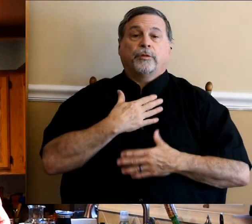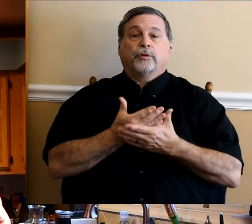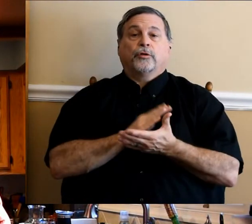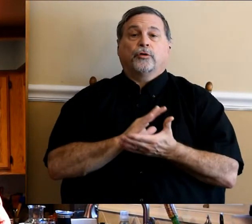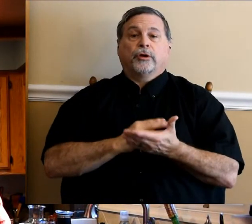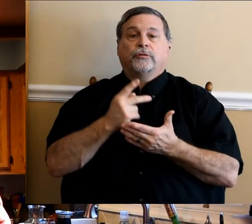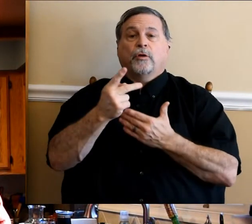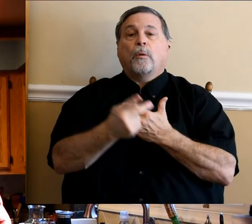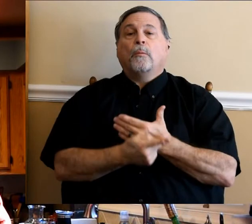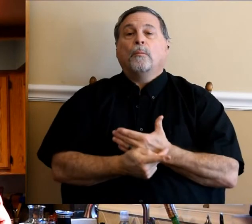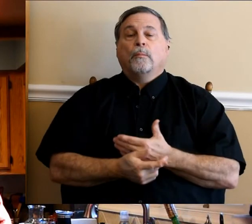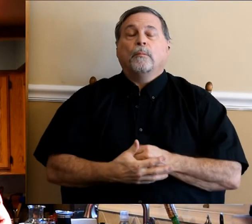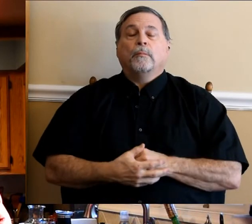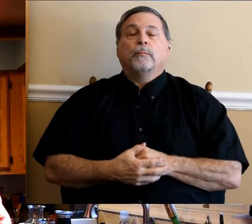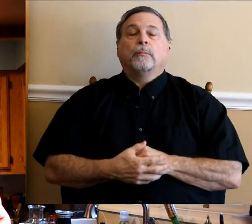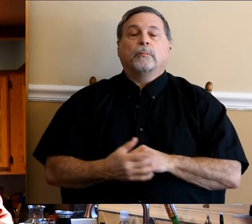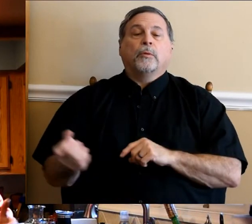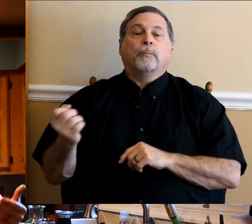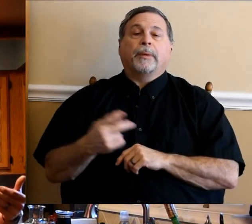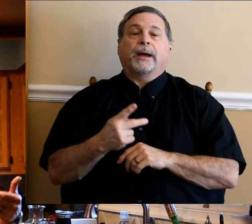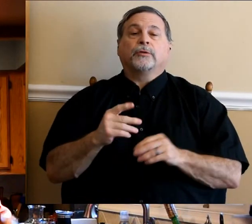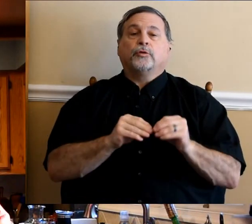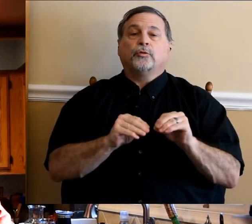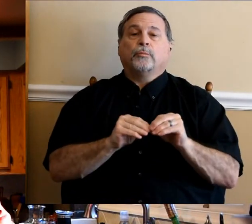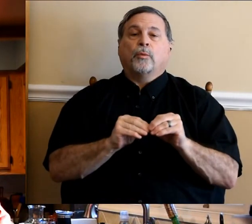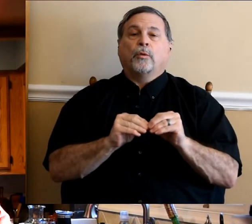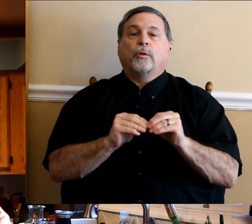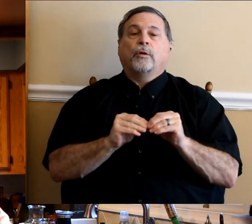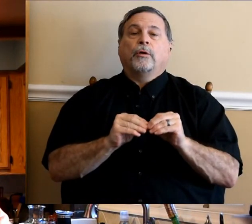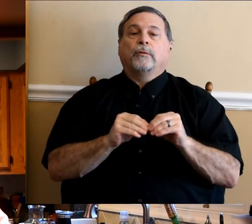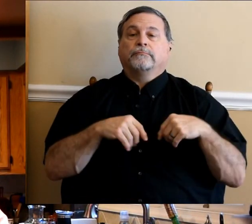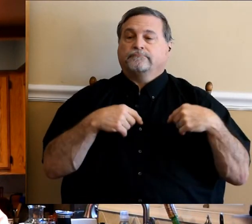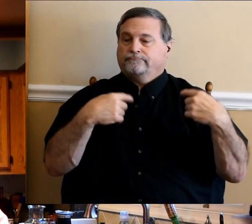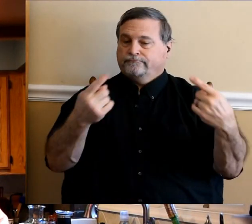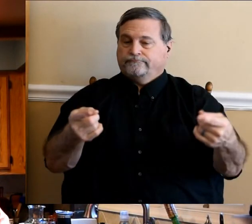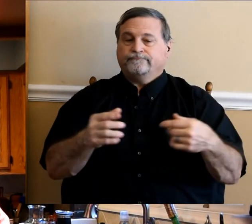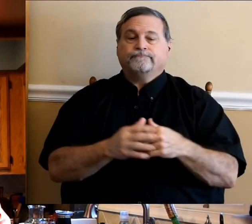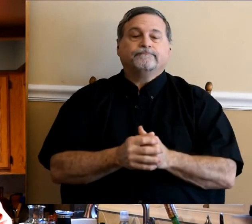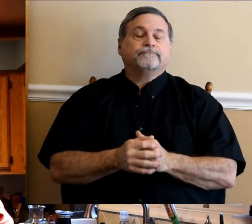you've enjoyed the cooking show. We will be back doing more as